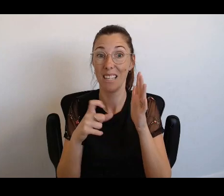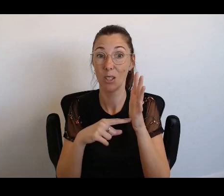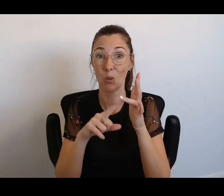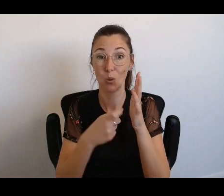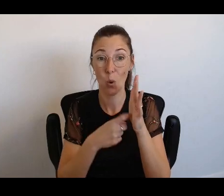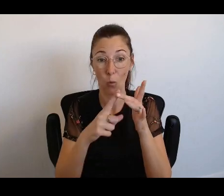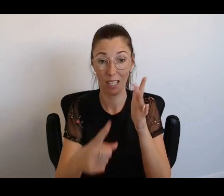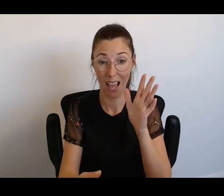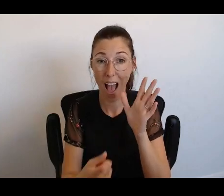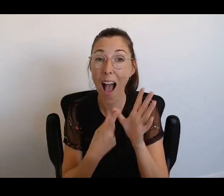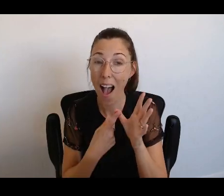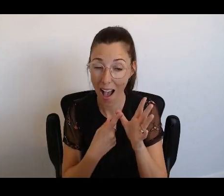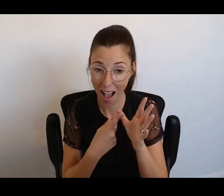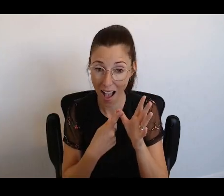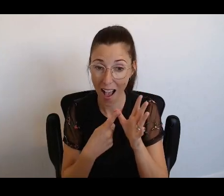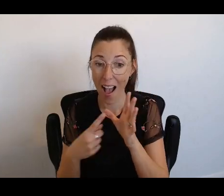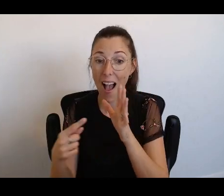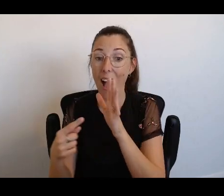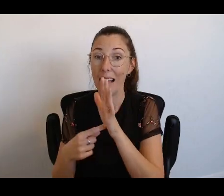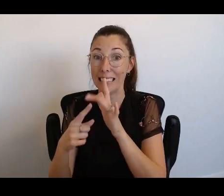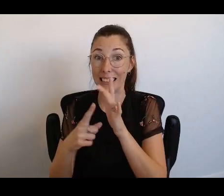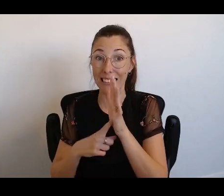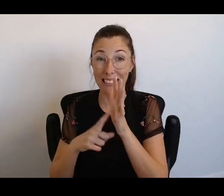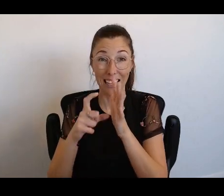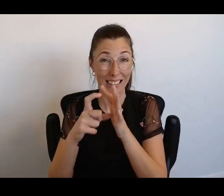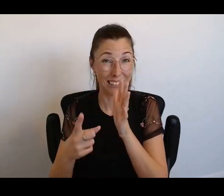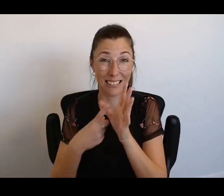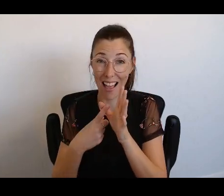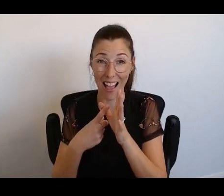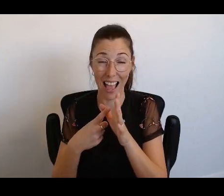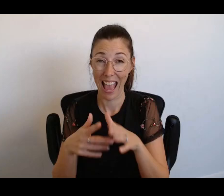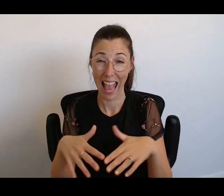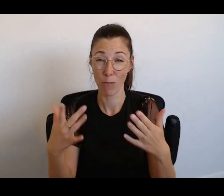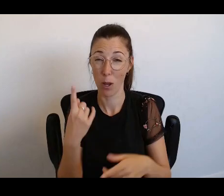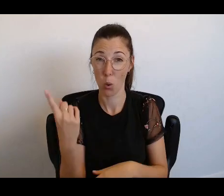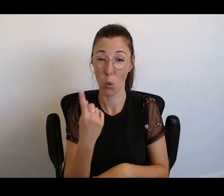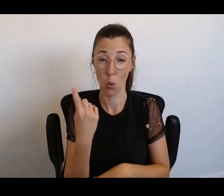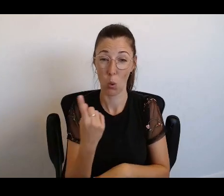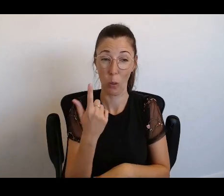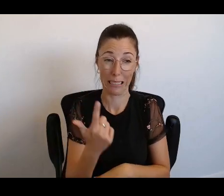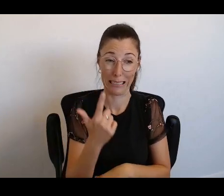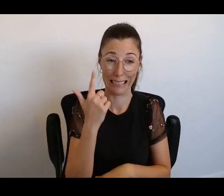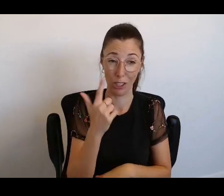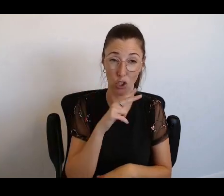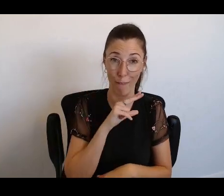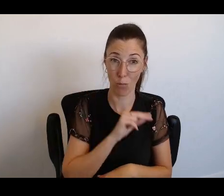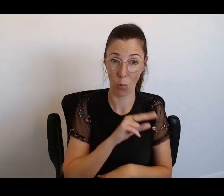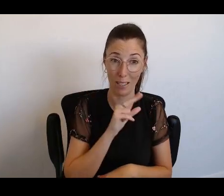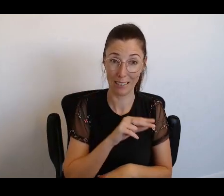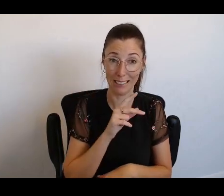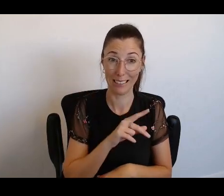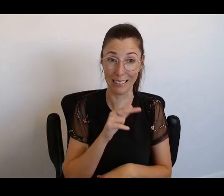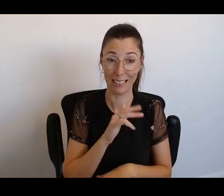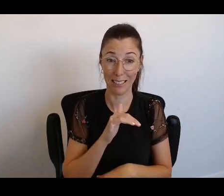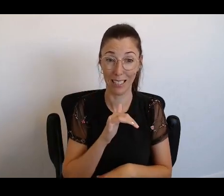A shout out to Tilda, who everyone who's done either a teacher's and voice, or you'll be doing one in the next session, will all have a talk to Tilda